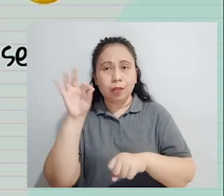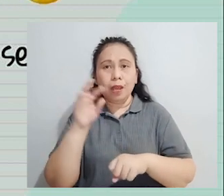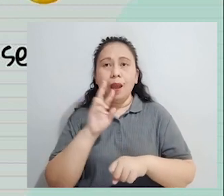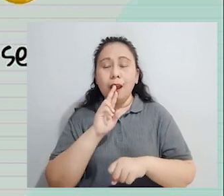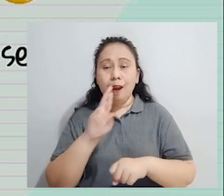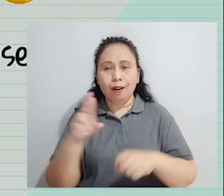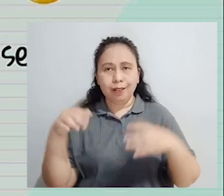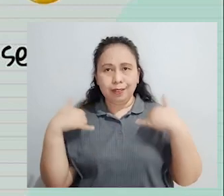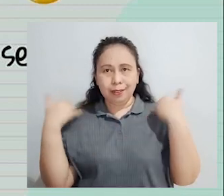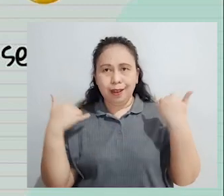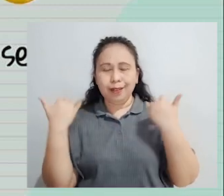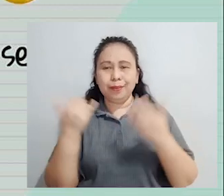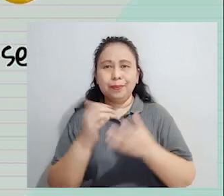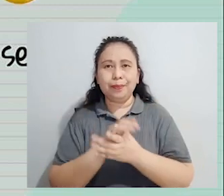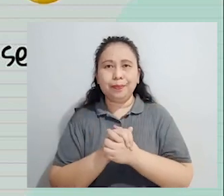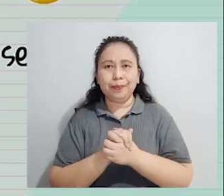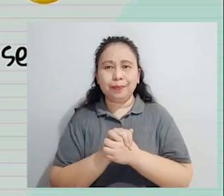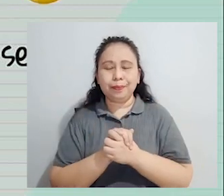relatively young.